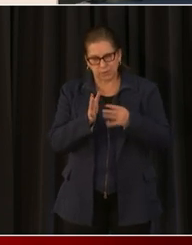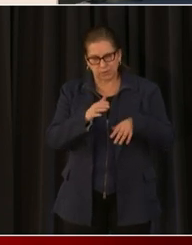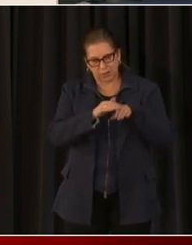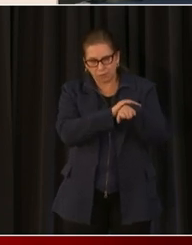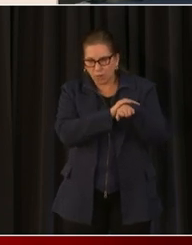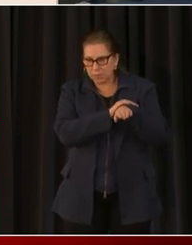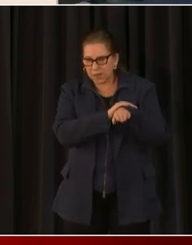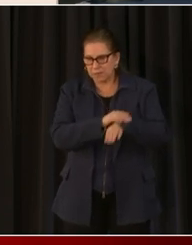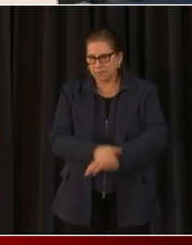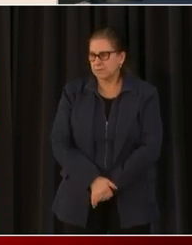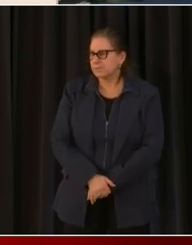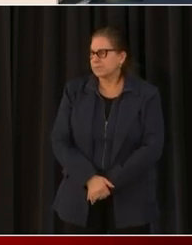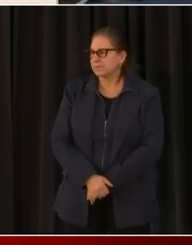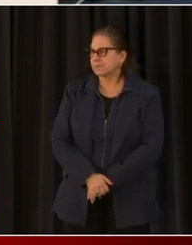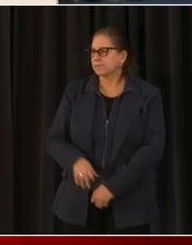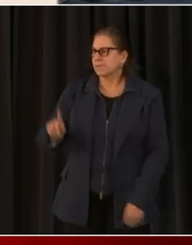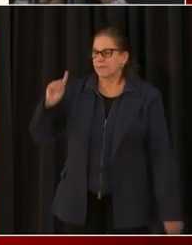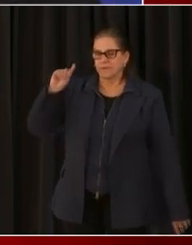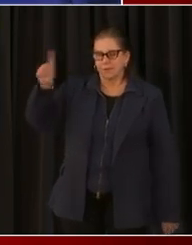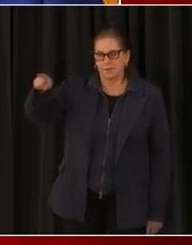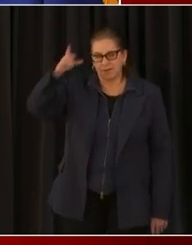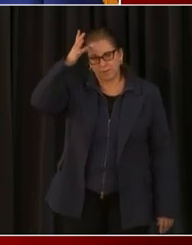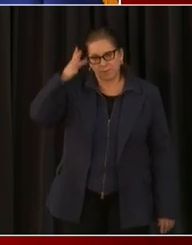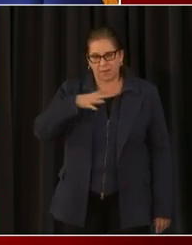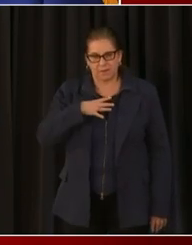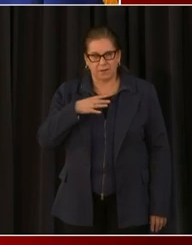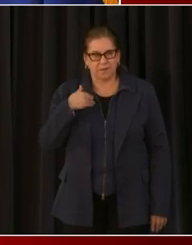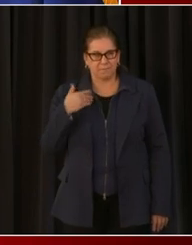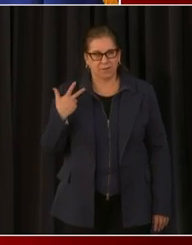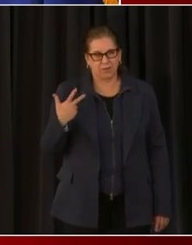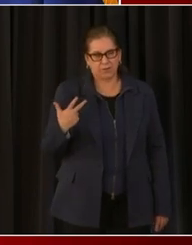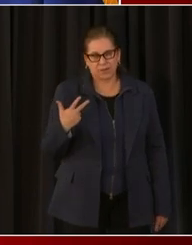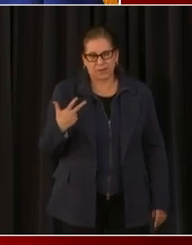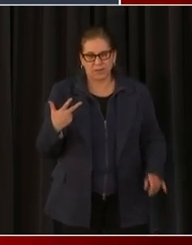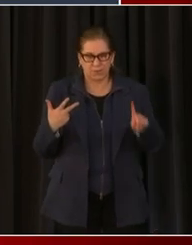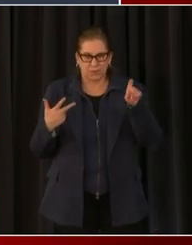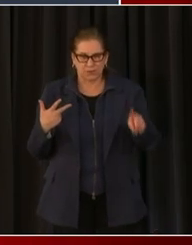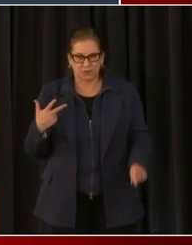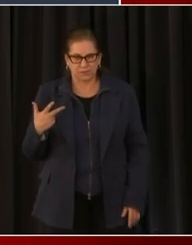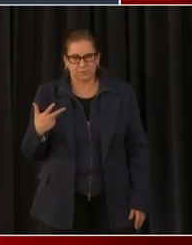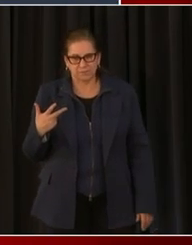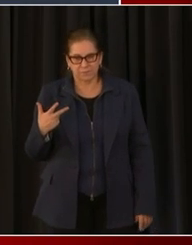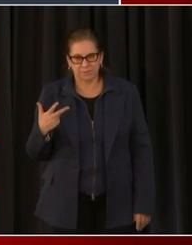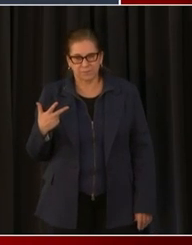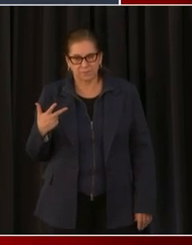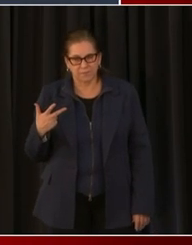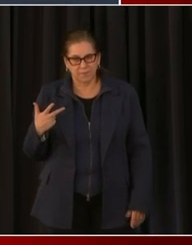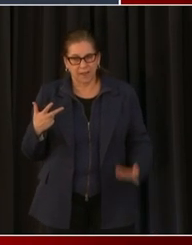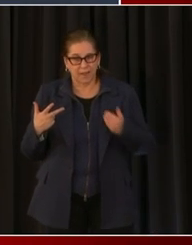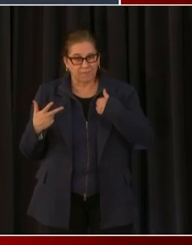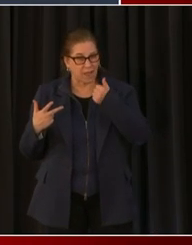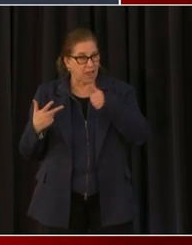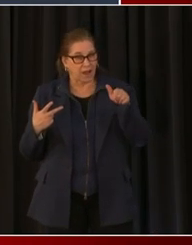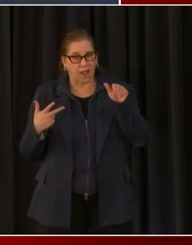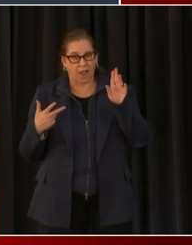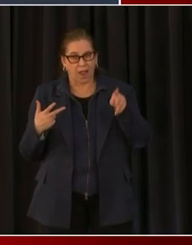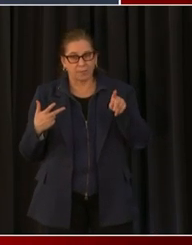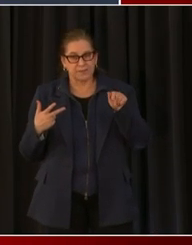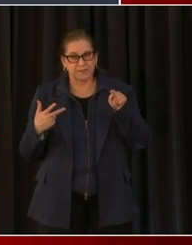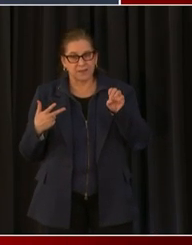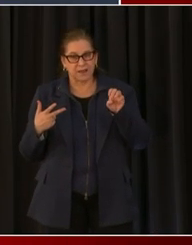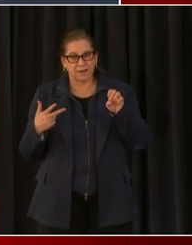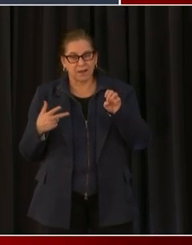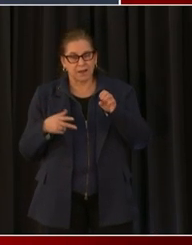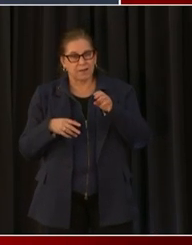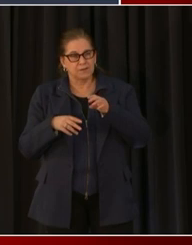sir. Hey, Mayor, I have 3 questions on 2 wildly different topics, but first off, I was just wondering if somebody could update us on how it's going keeping the roads